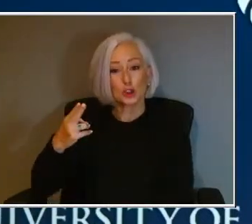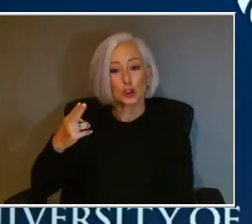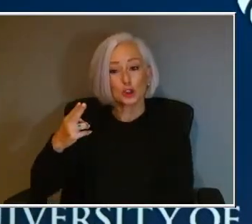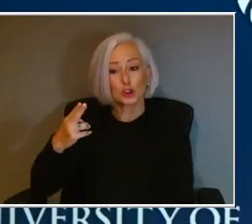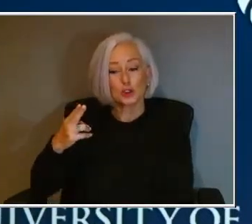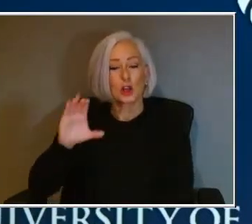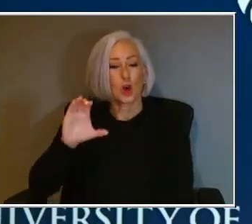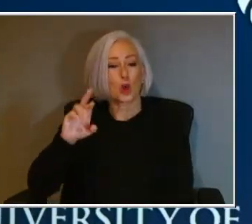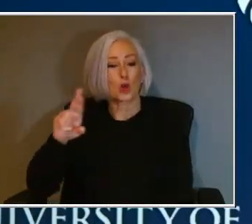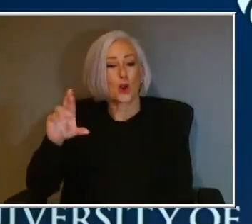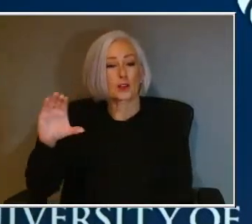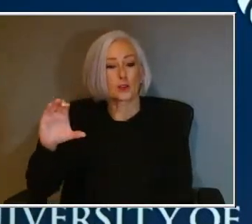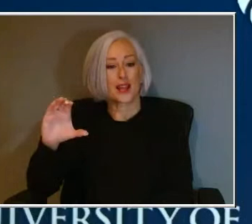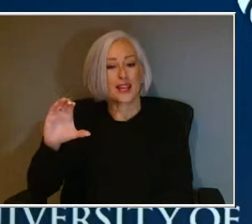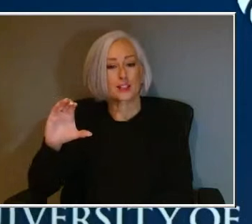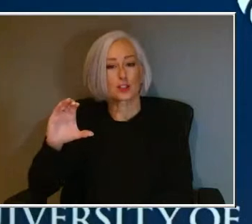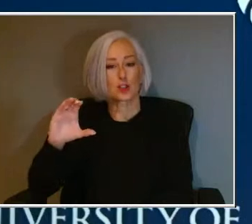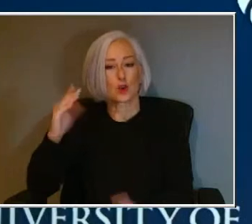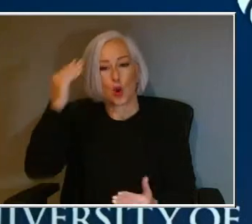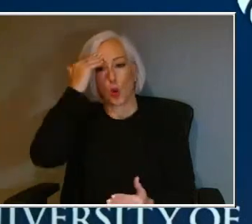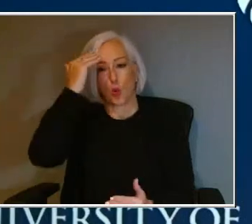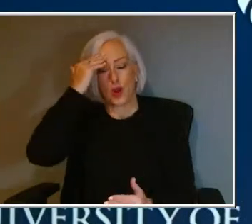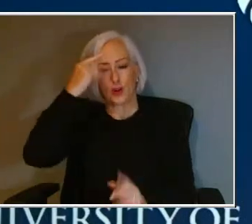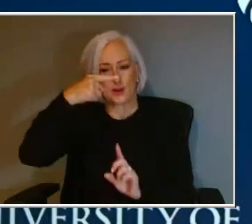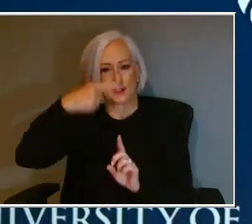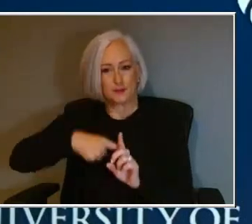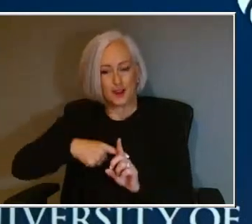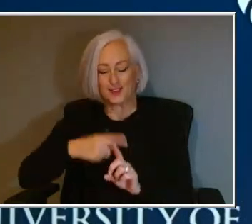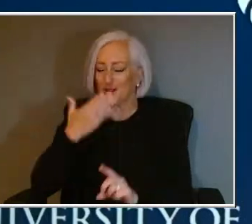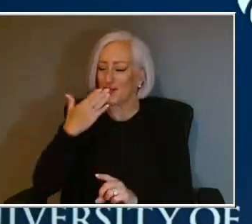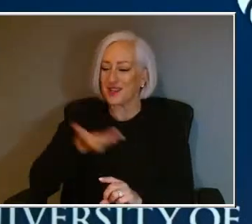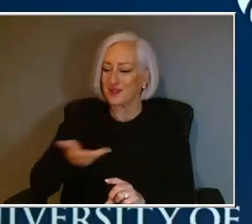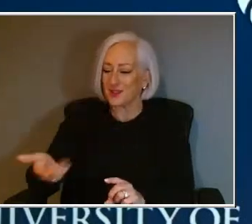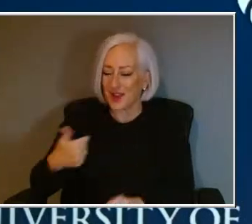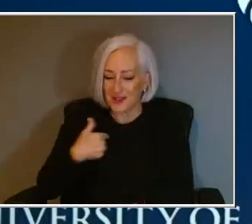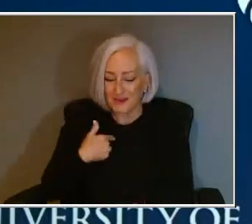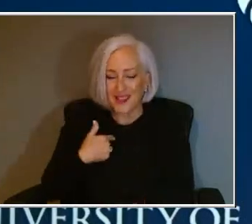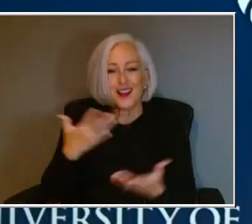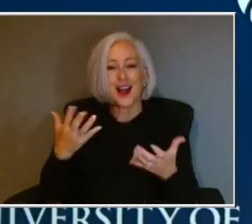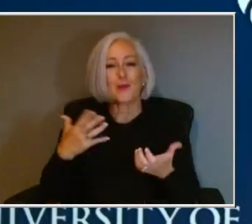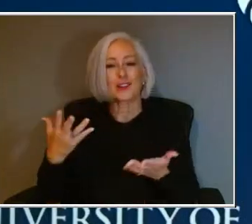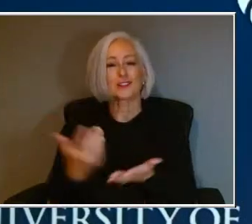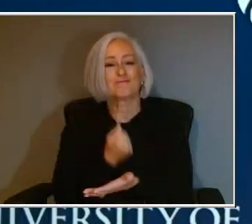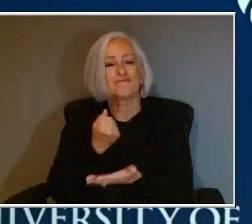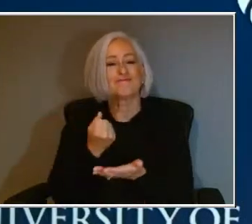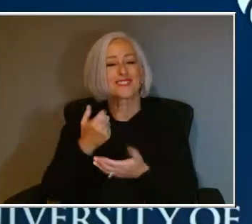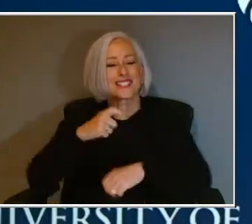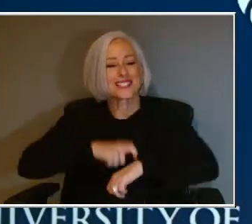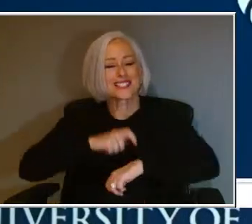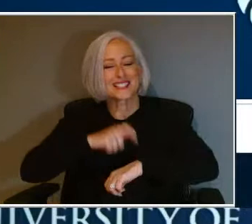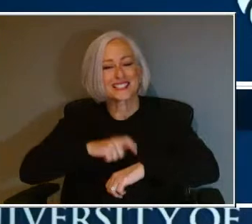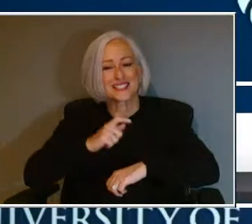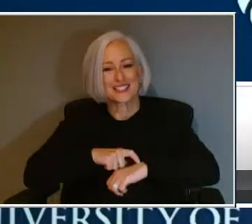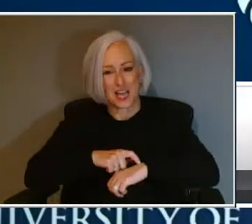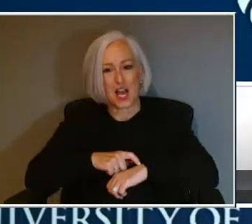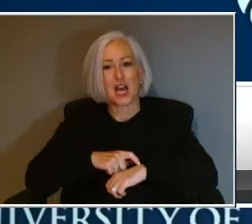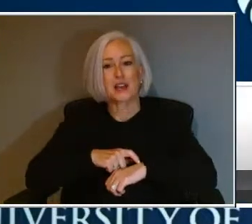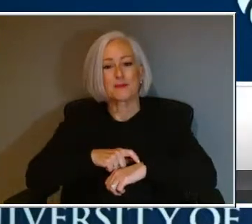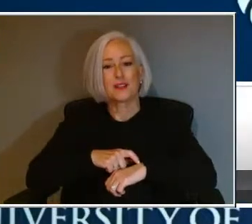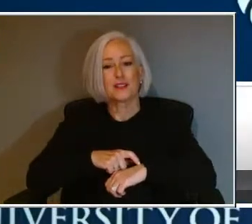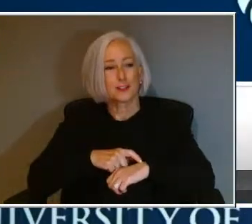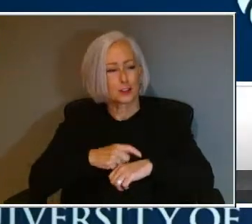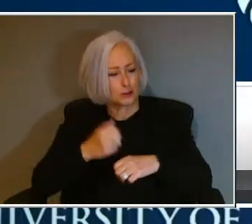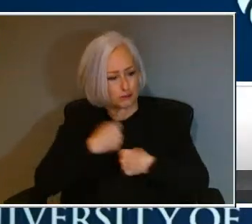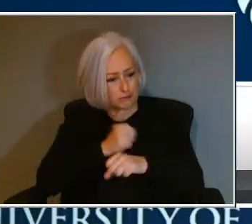so thank you for inviting me. And I would like to use this platform as a measure to raise awareness